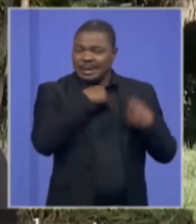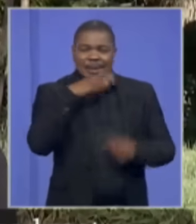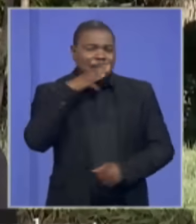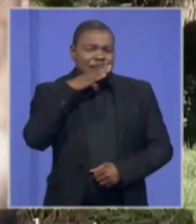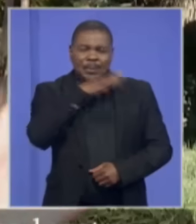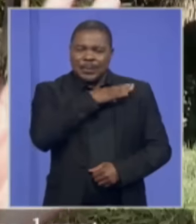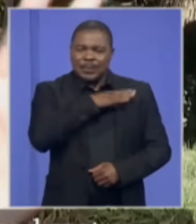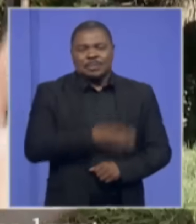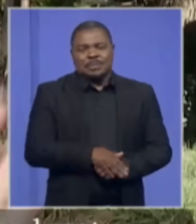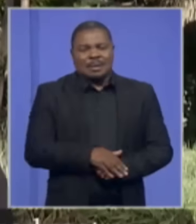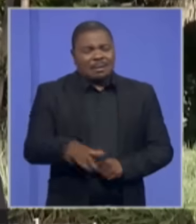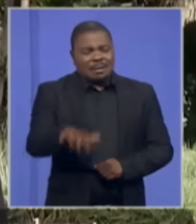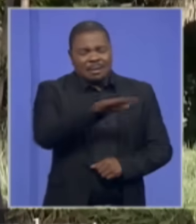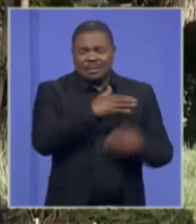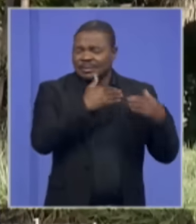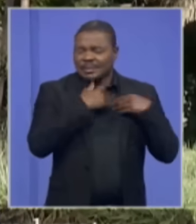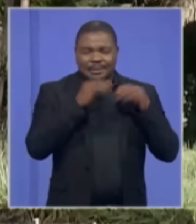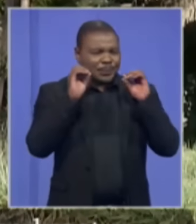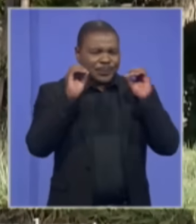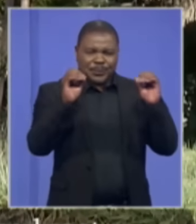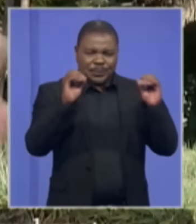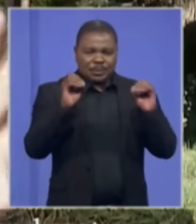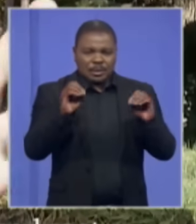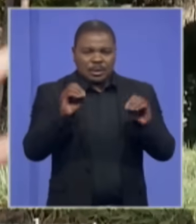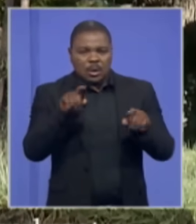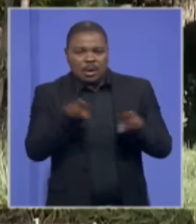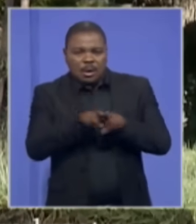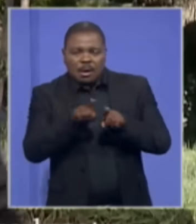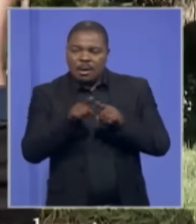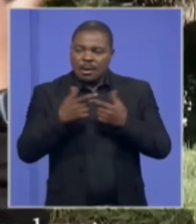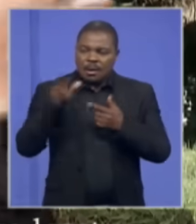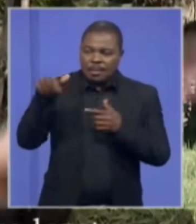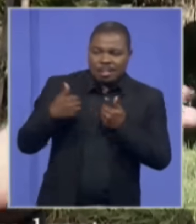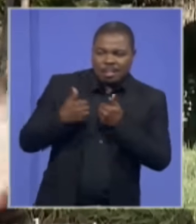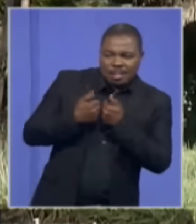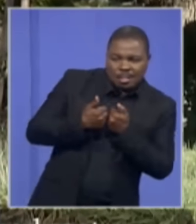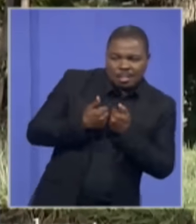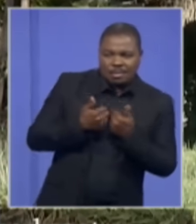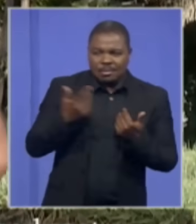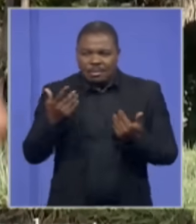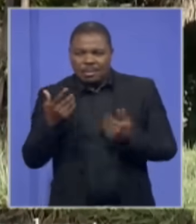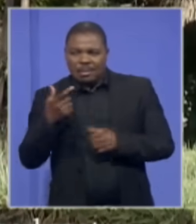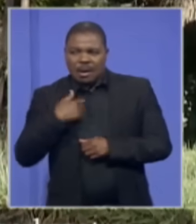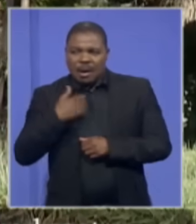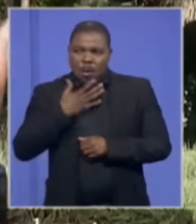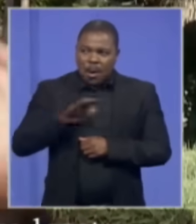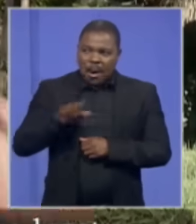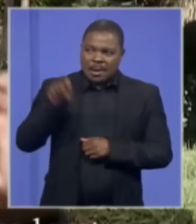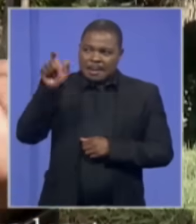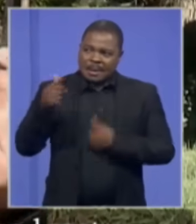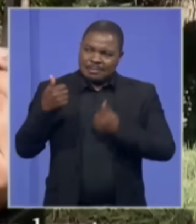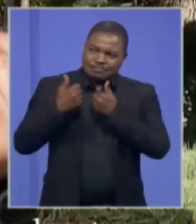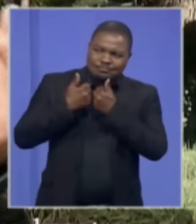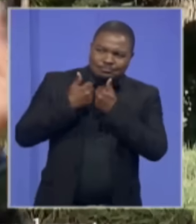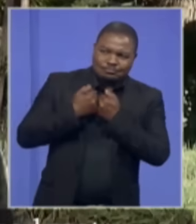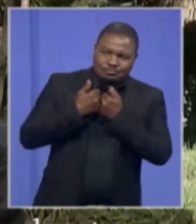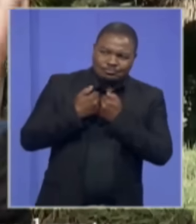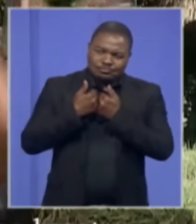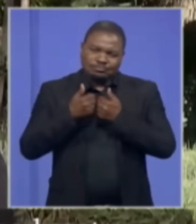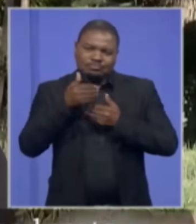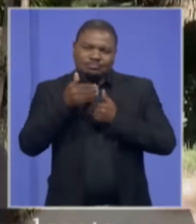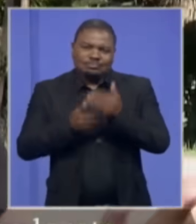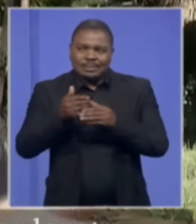ha ga bolokeha whether ko utlwana le motho ka ba o ikemiseditse ho fumana motho o tla utlwana le ena hoba re